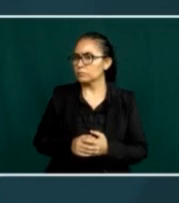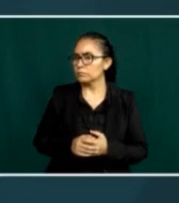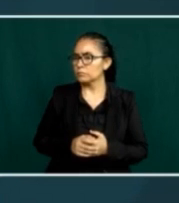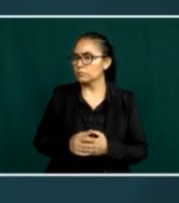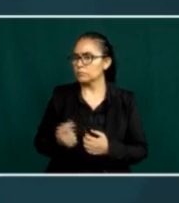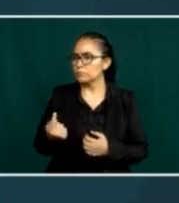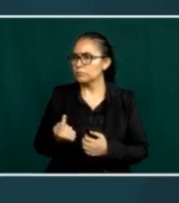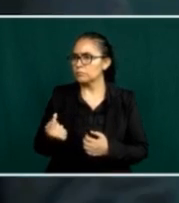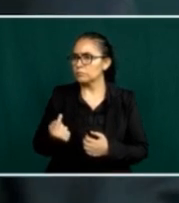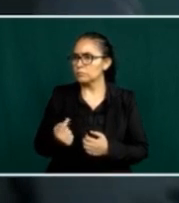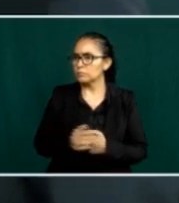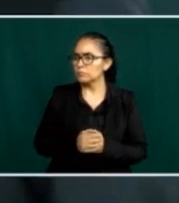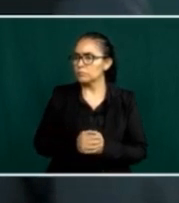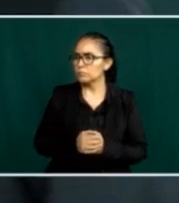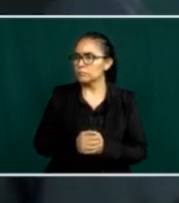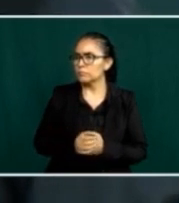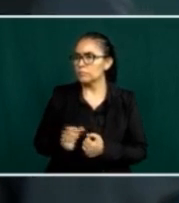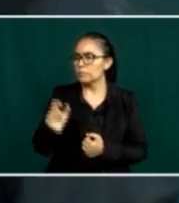Three.